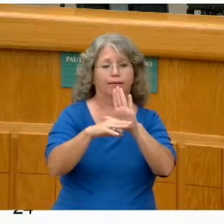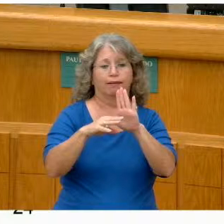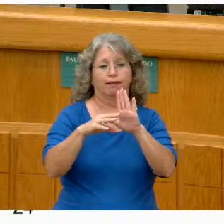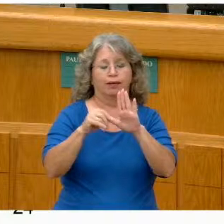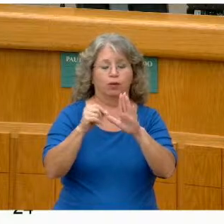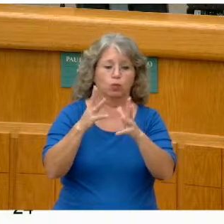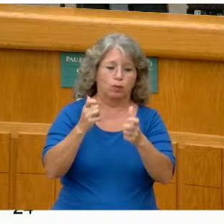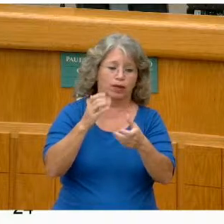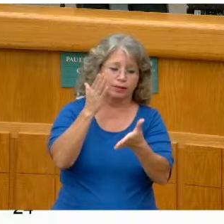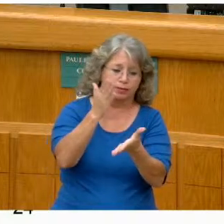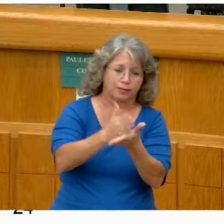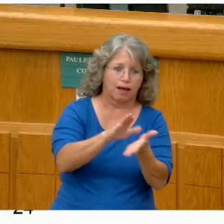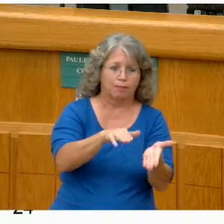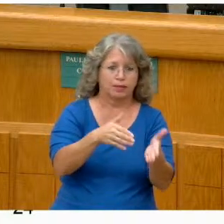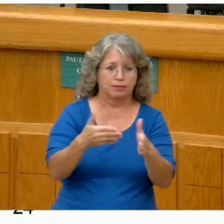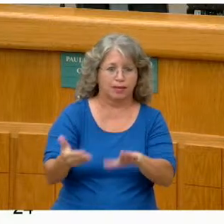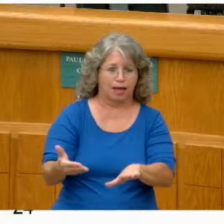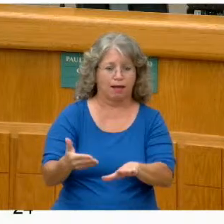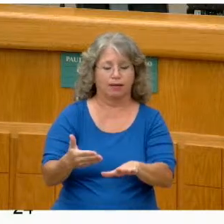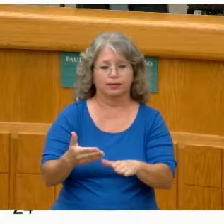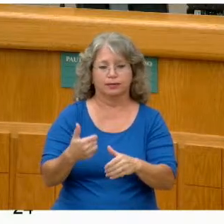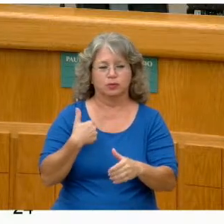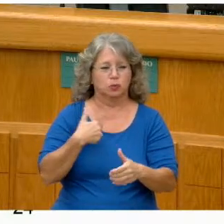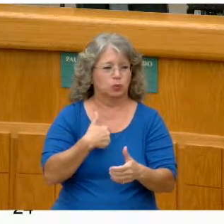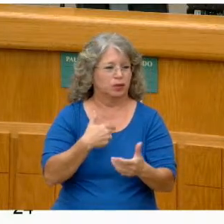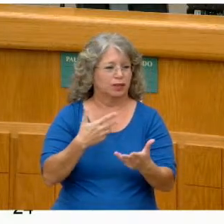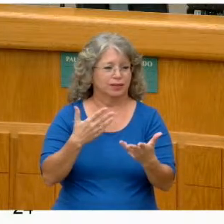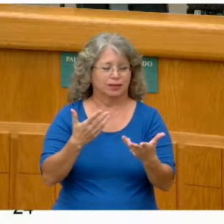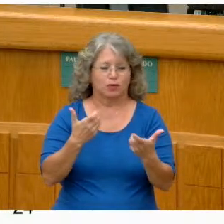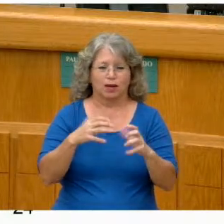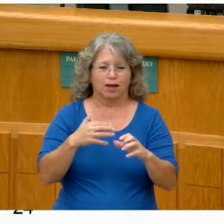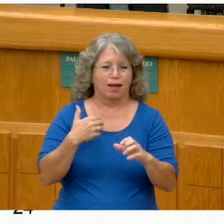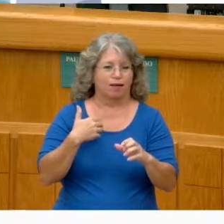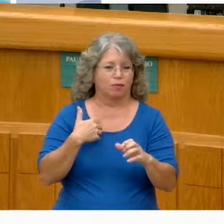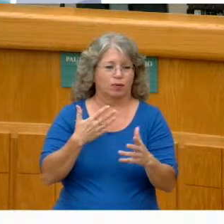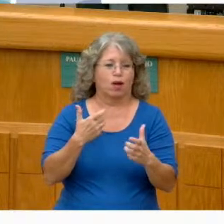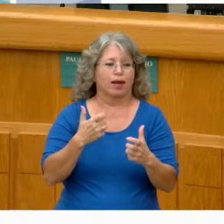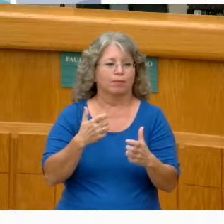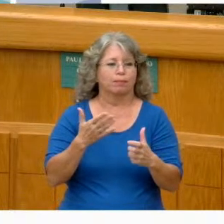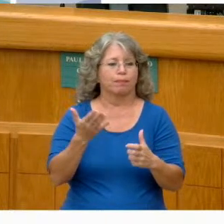point where it was a rare occurrence to have a fatality on any one day.